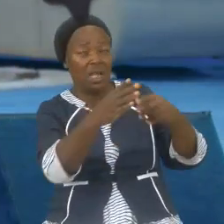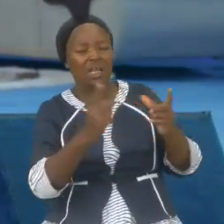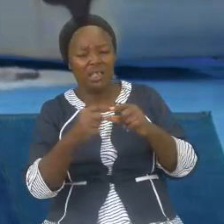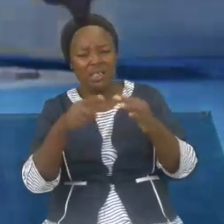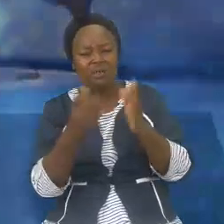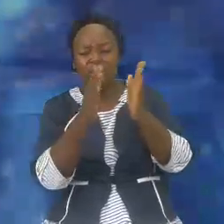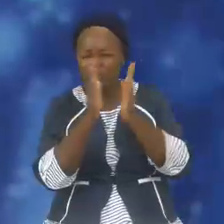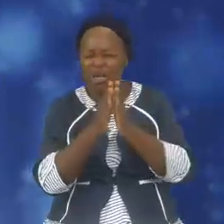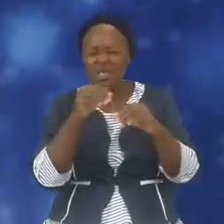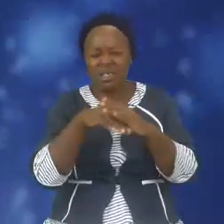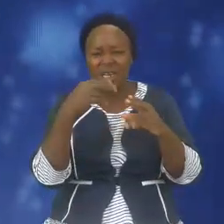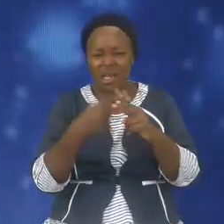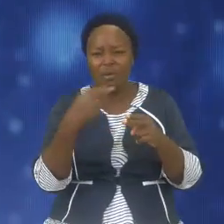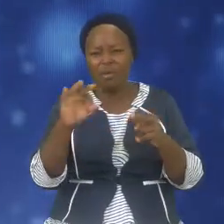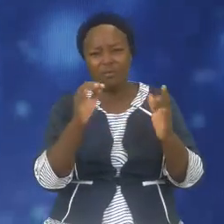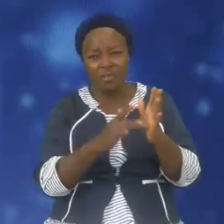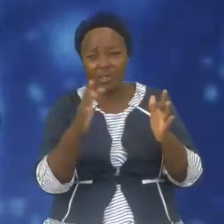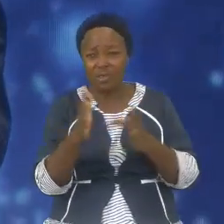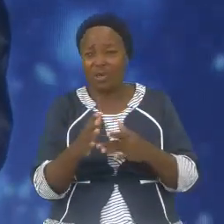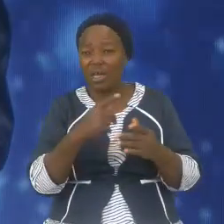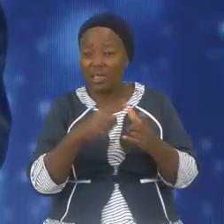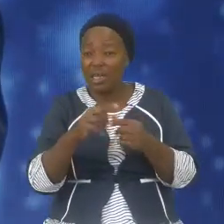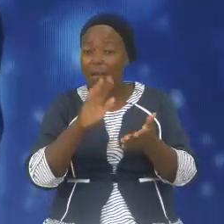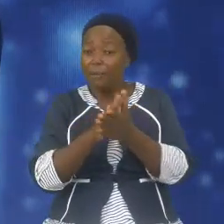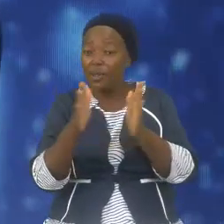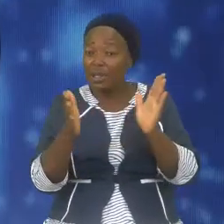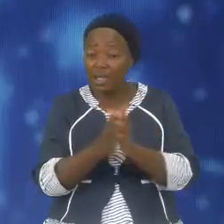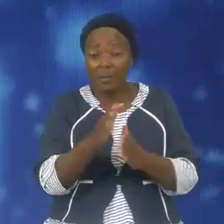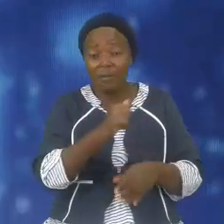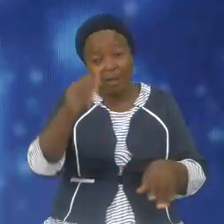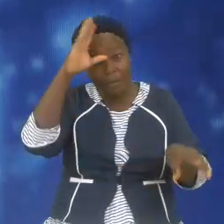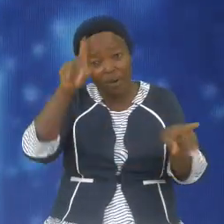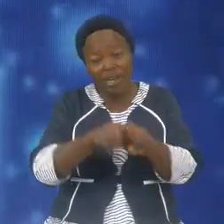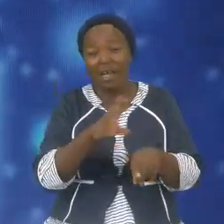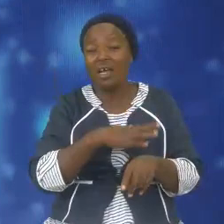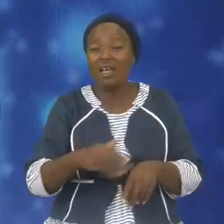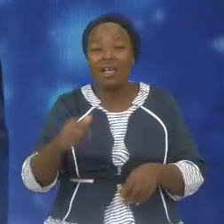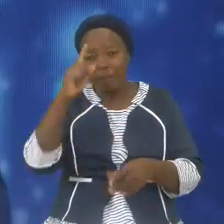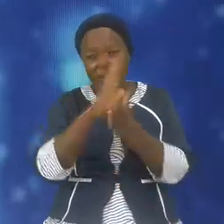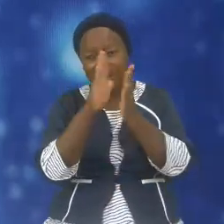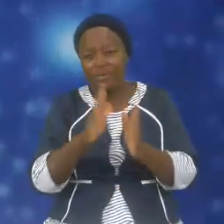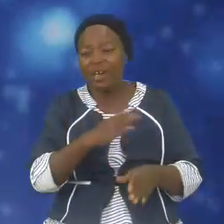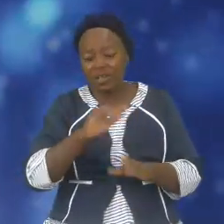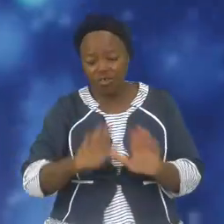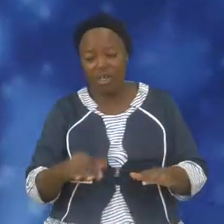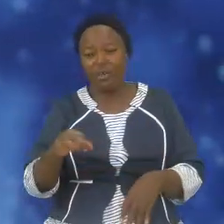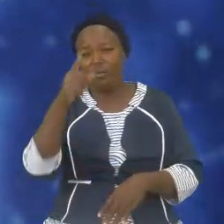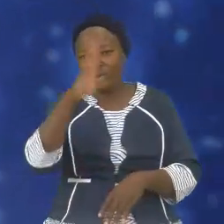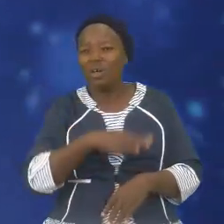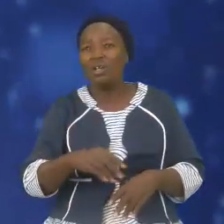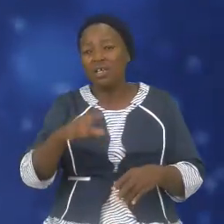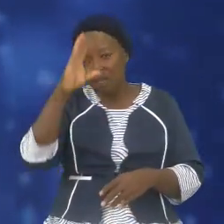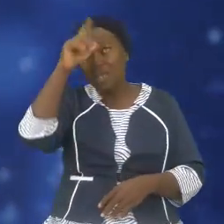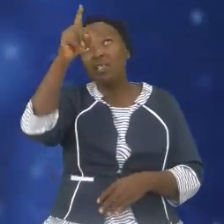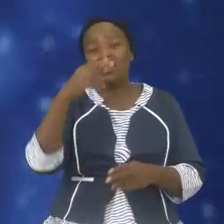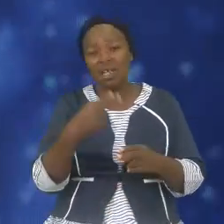in the name of Jesus. And he became a brother, a believer, a child of God. His name written